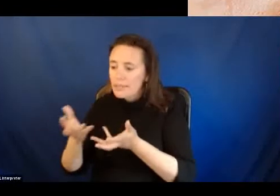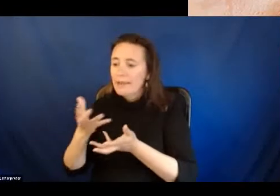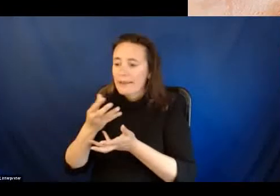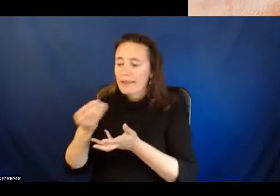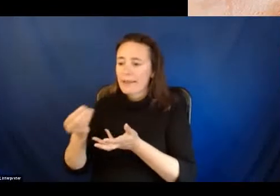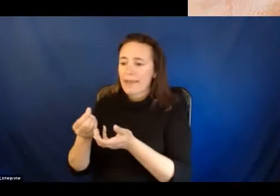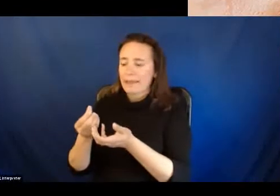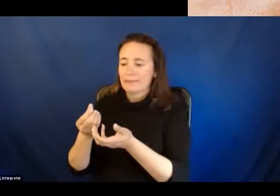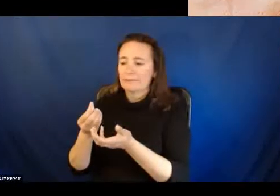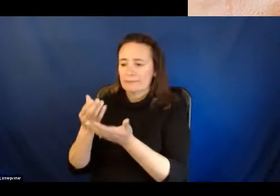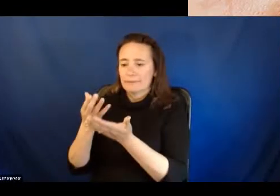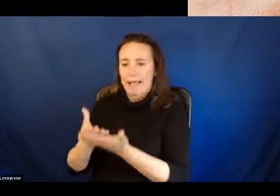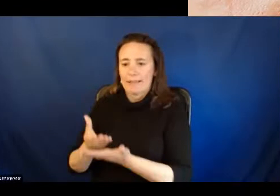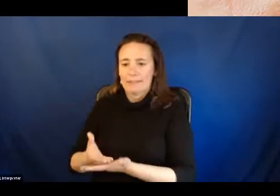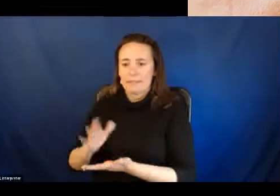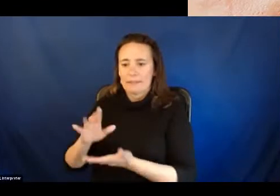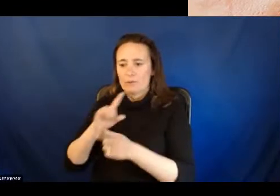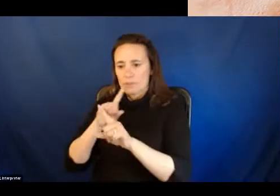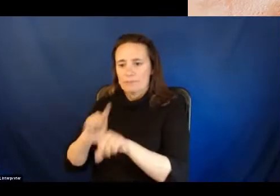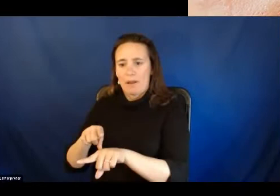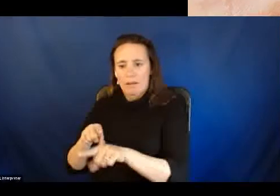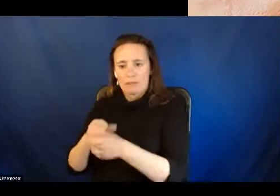their experiences.